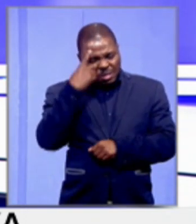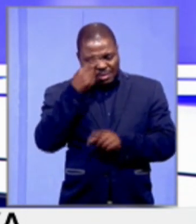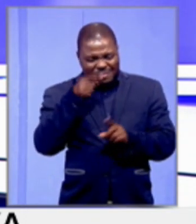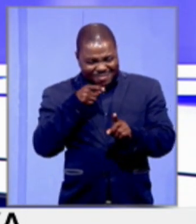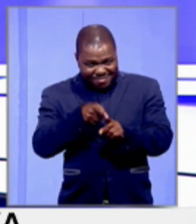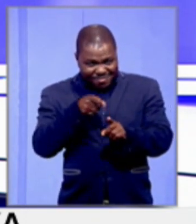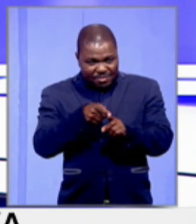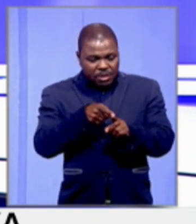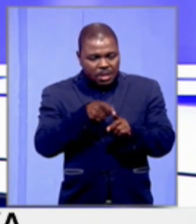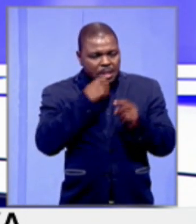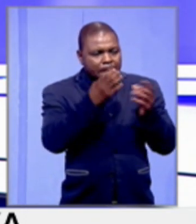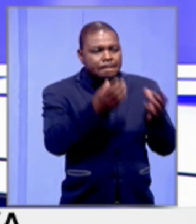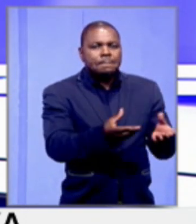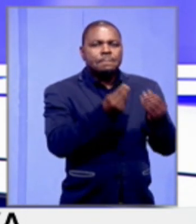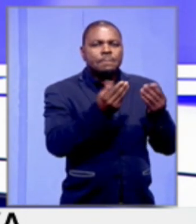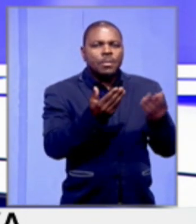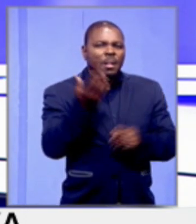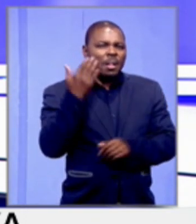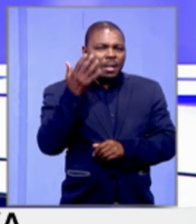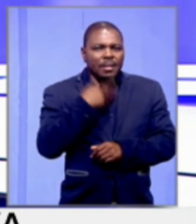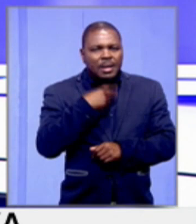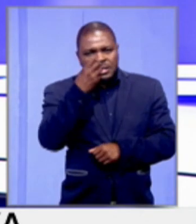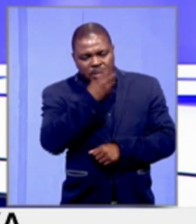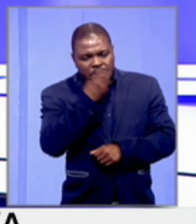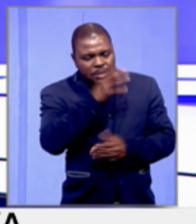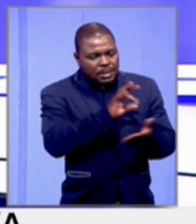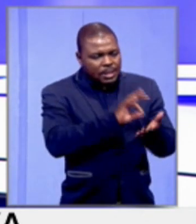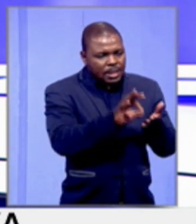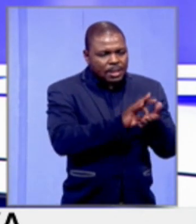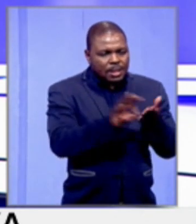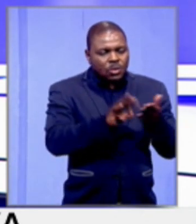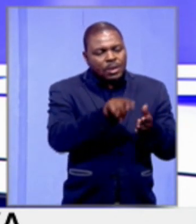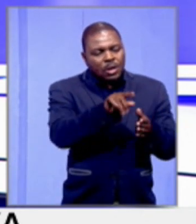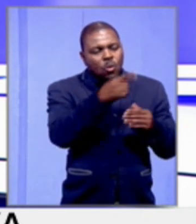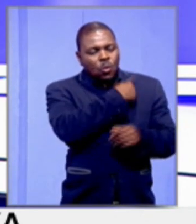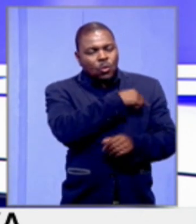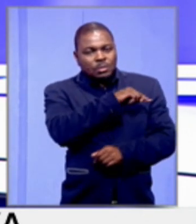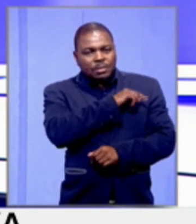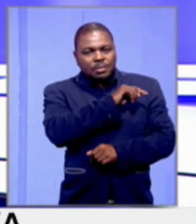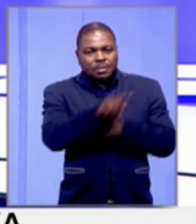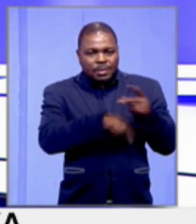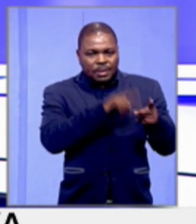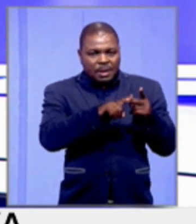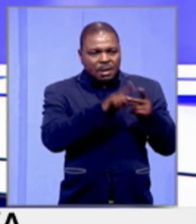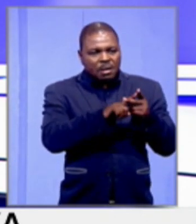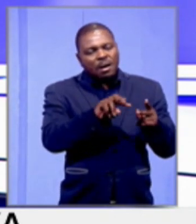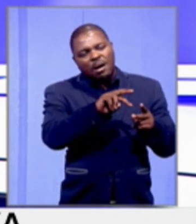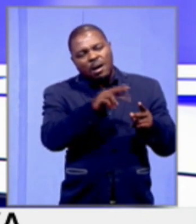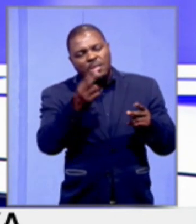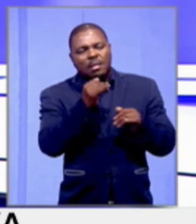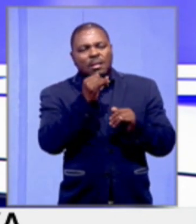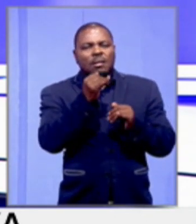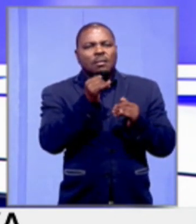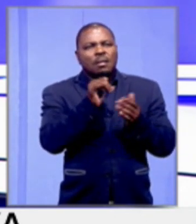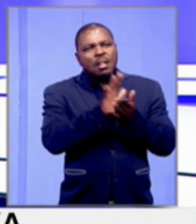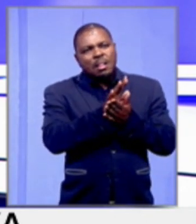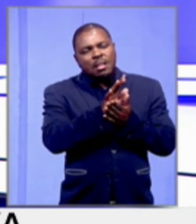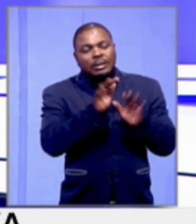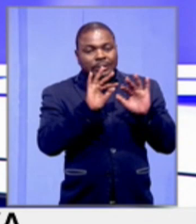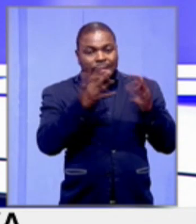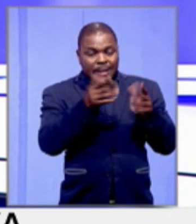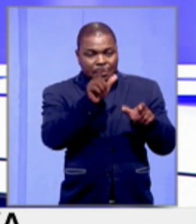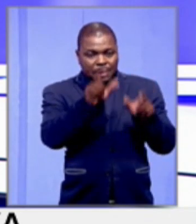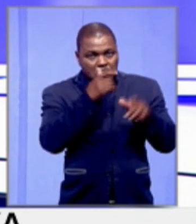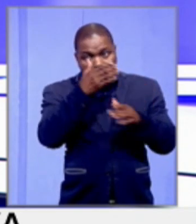Makinye a hweditšwe ka nako ya lesolo la go hlokiša bookelong jwa thusong a le bolokile le ditopi tše dingwe tše 10 tša batho ba ba